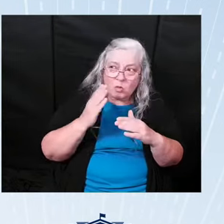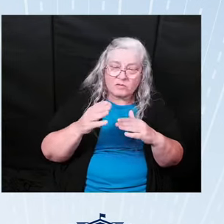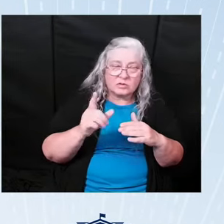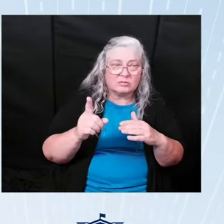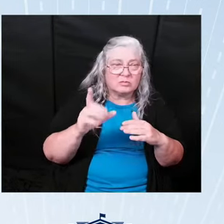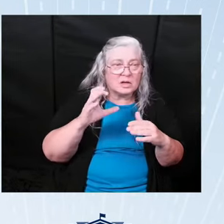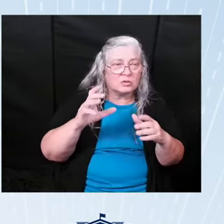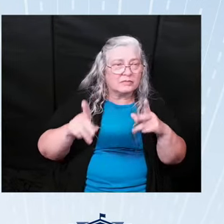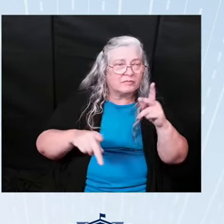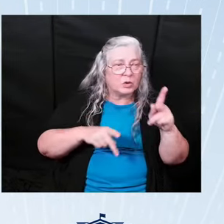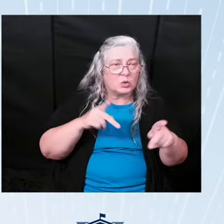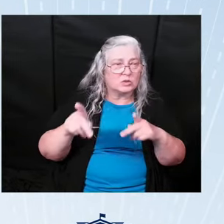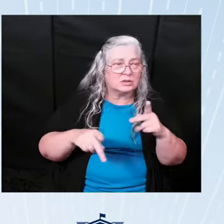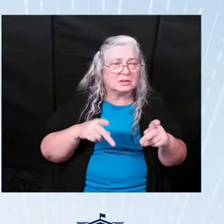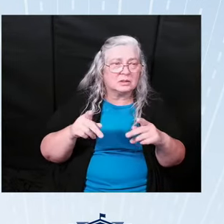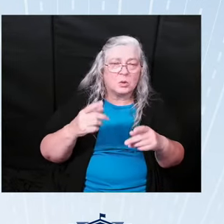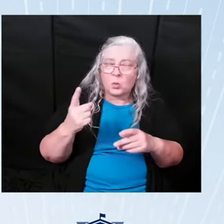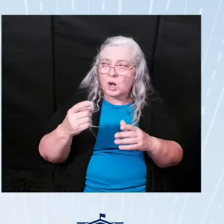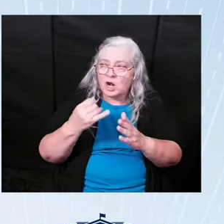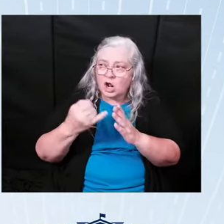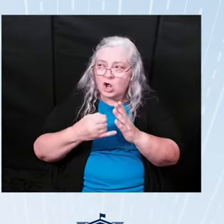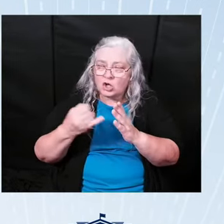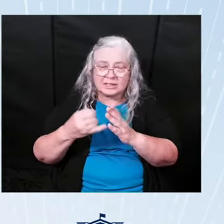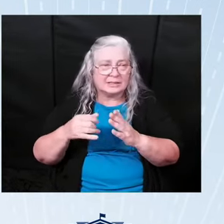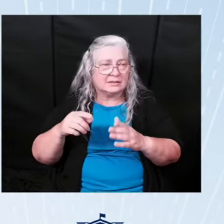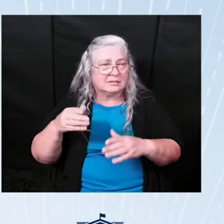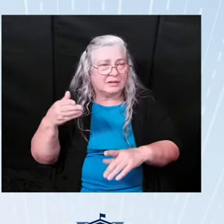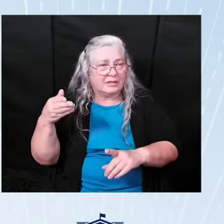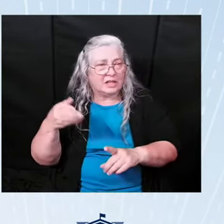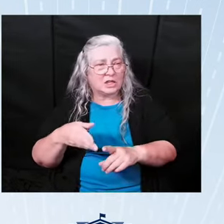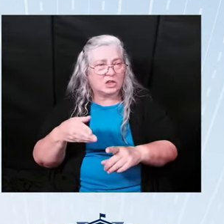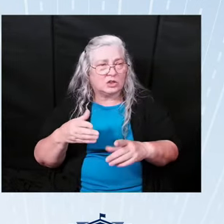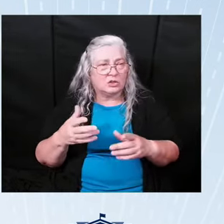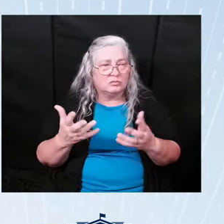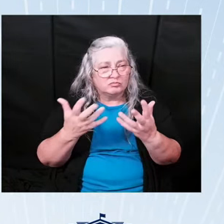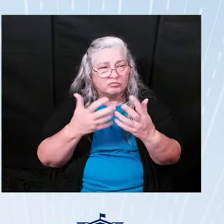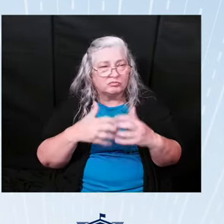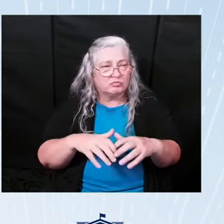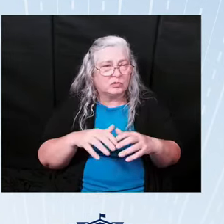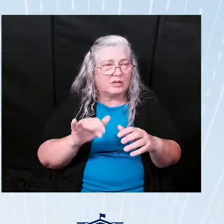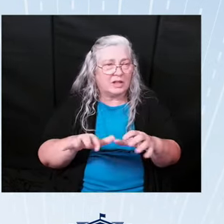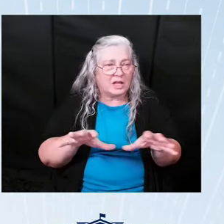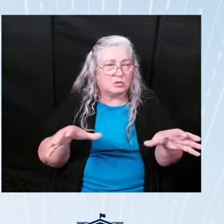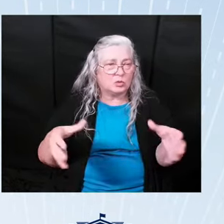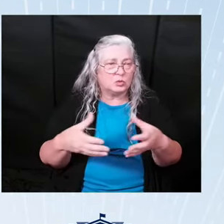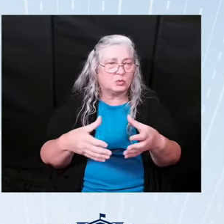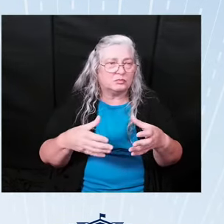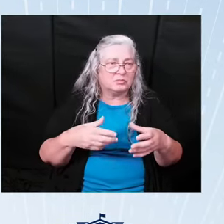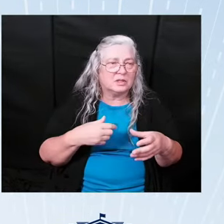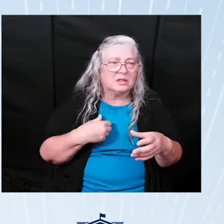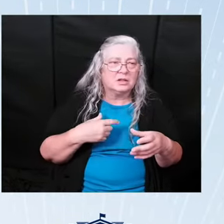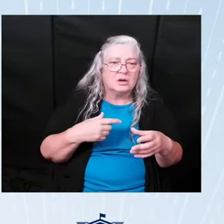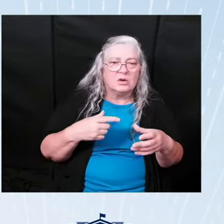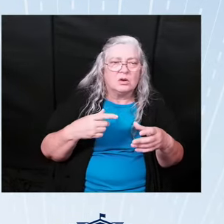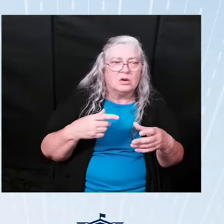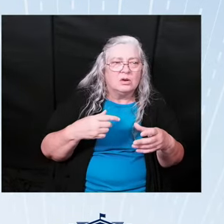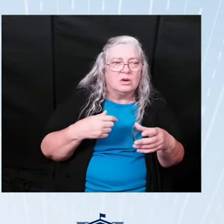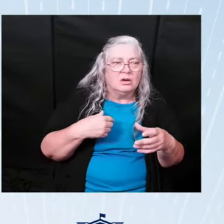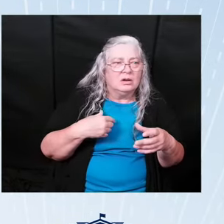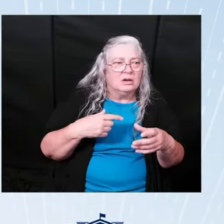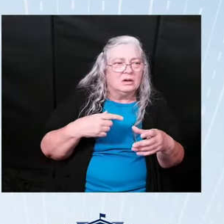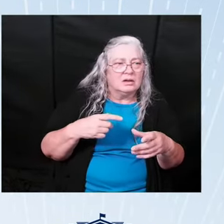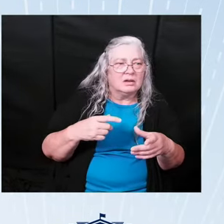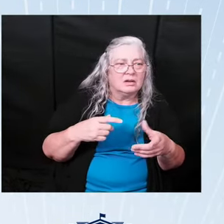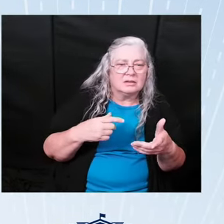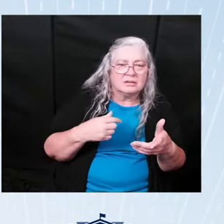sub-working group, and they had said, I think you put me in the wrong group. And I said, no, I don't think I put you in the wrong group, but if you'd